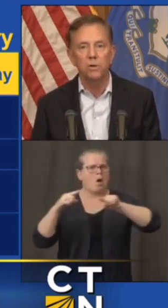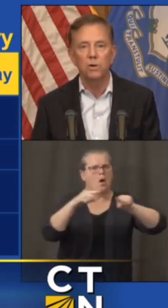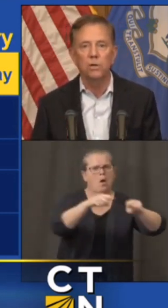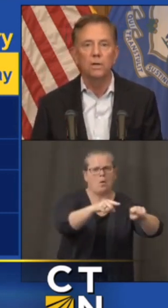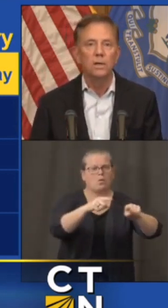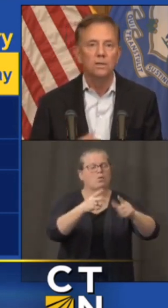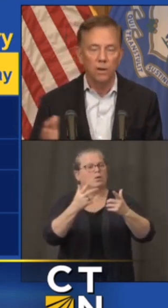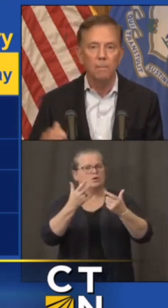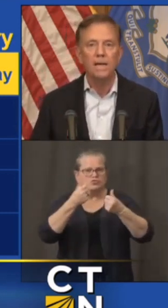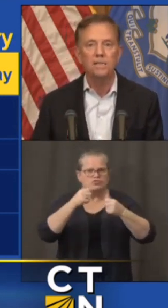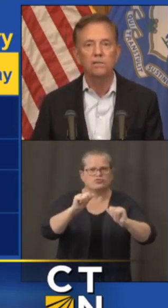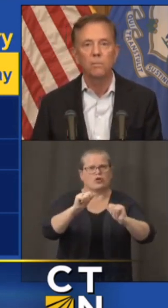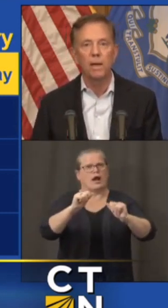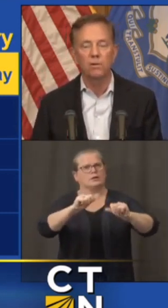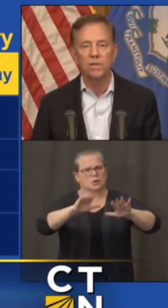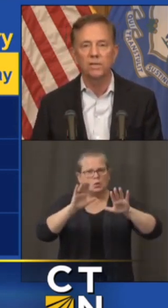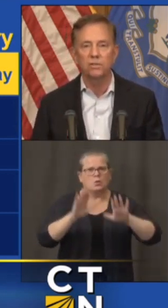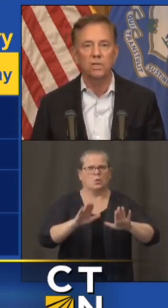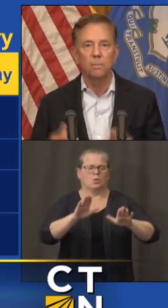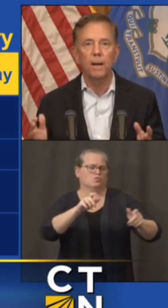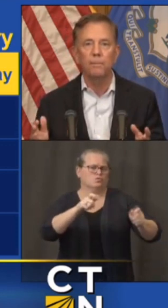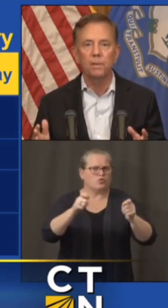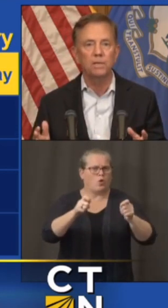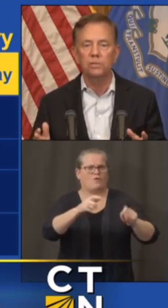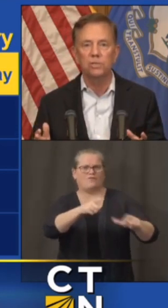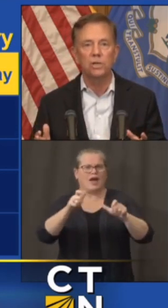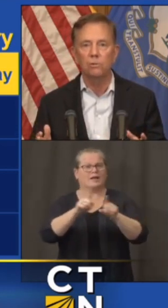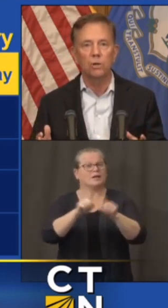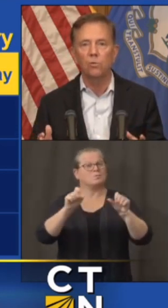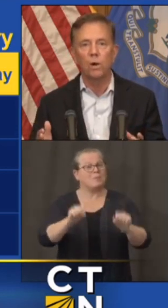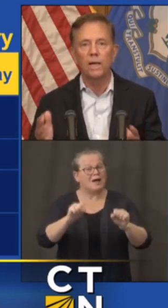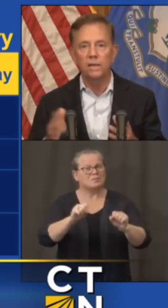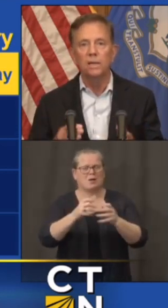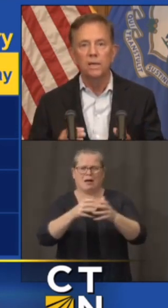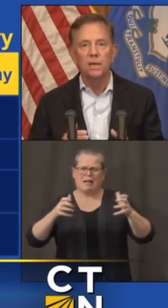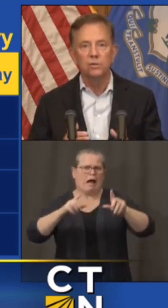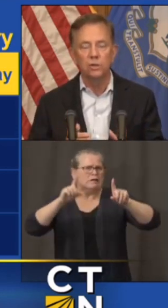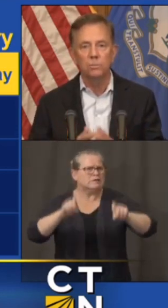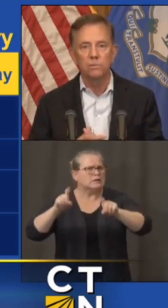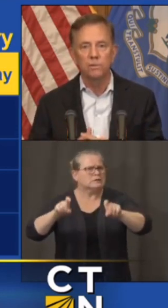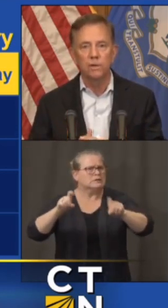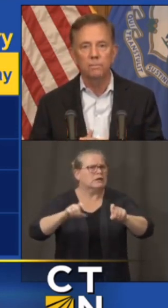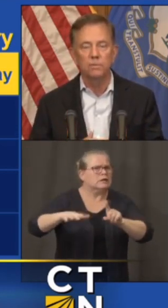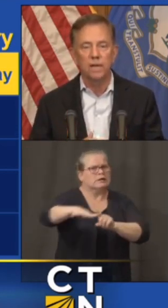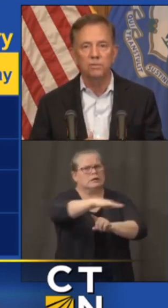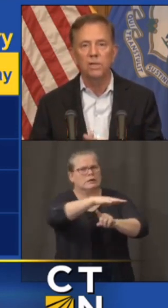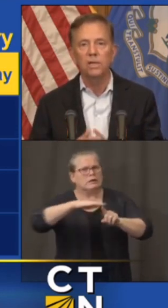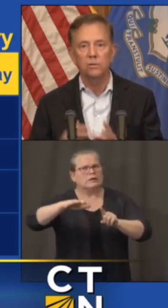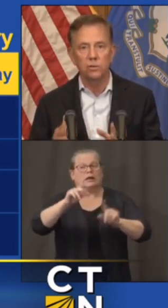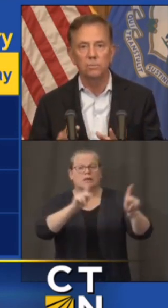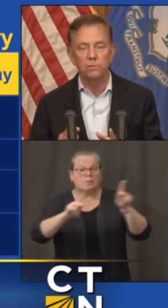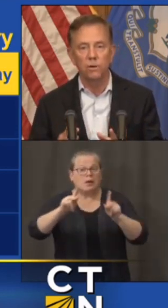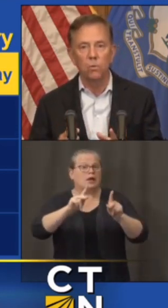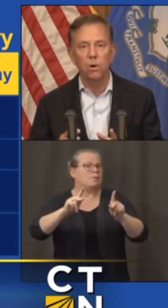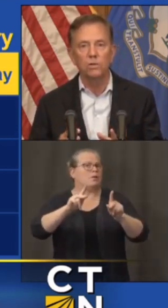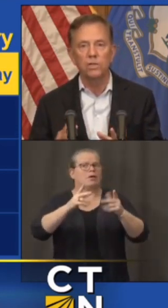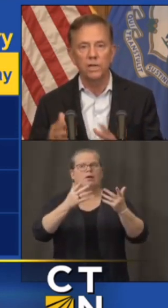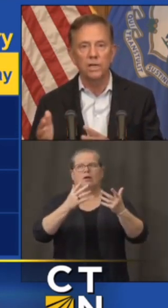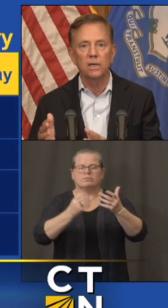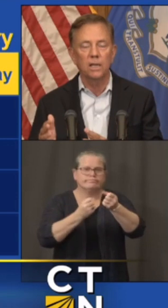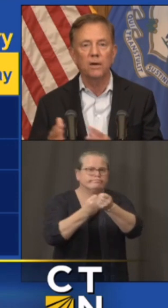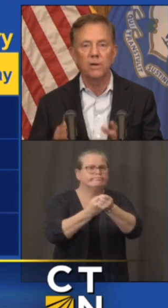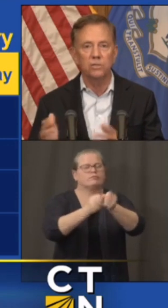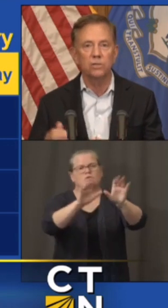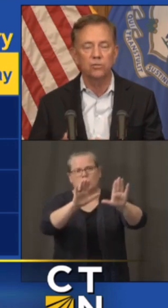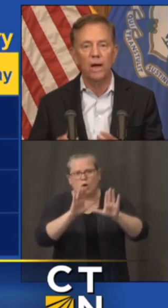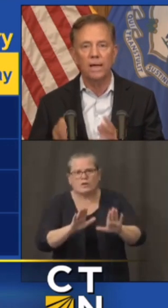best we could, did a massive amount of testing. The populations there were great in terms of testing, in terms of